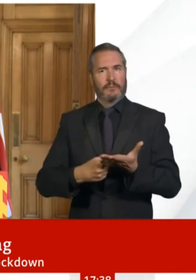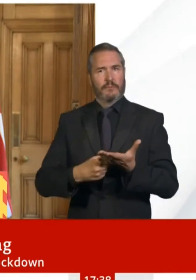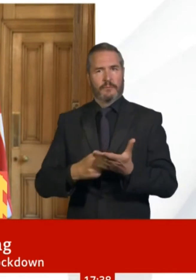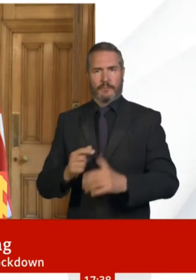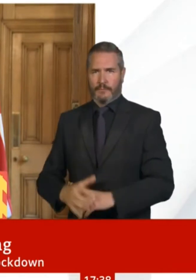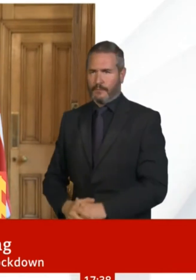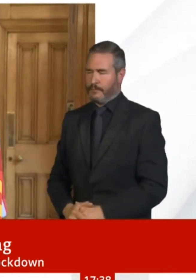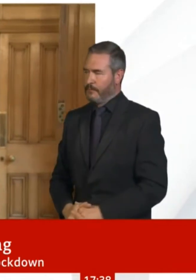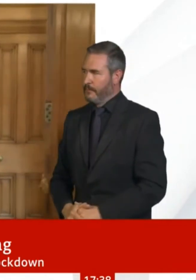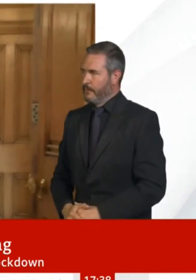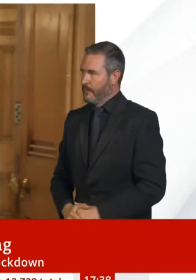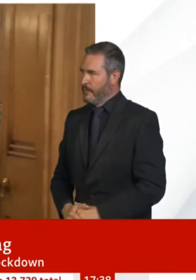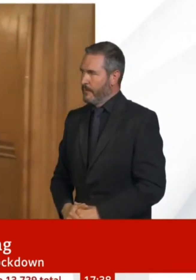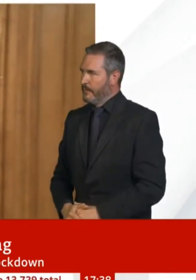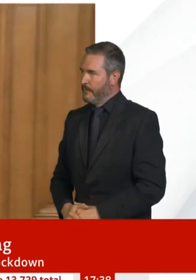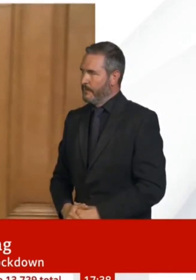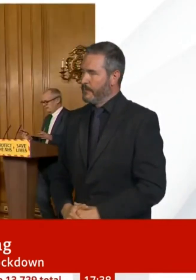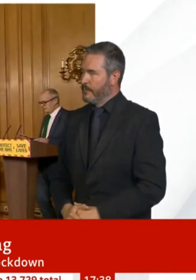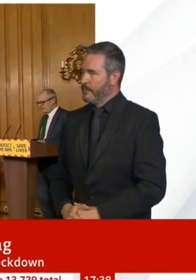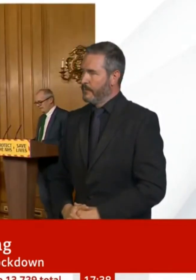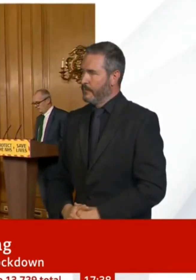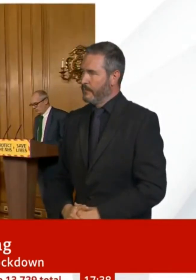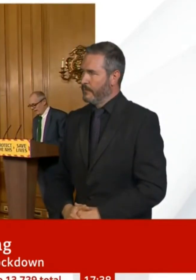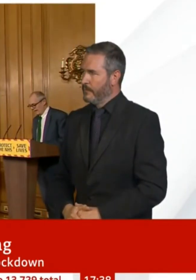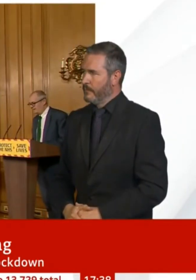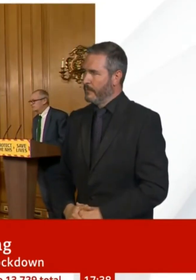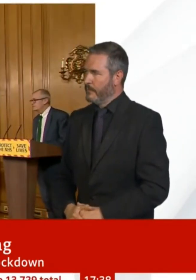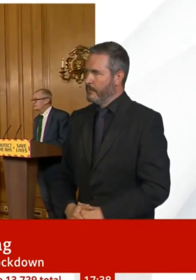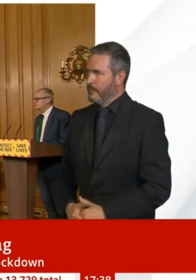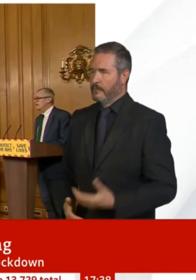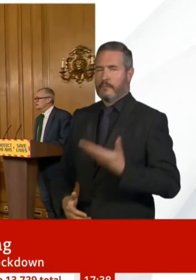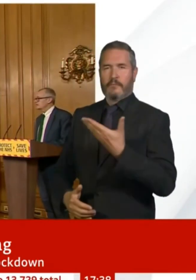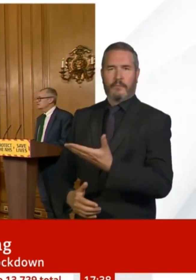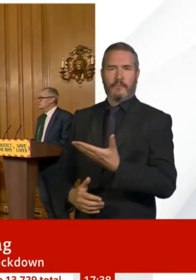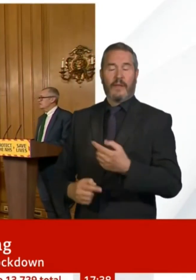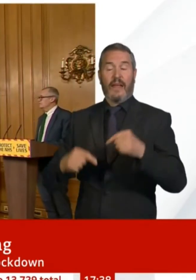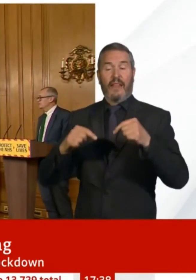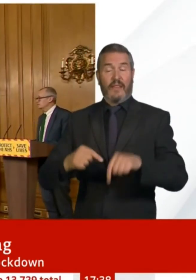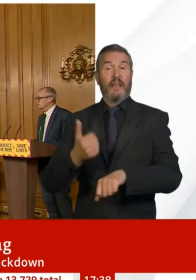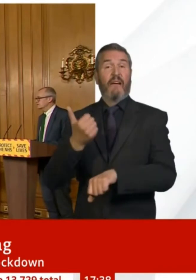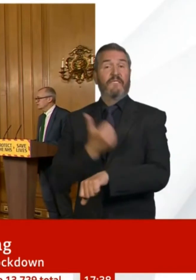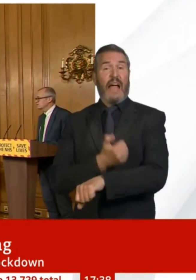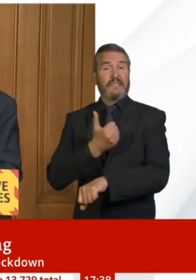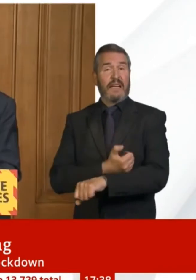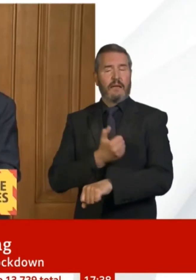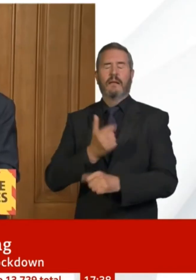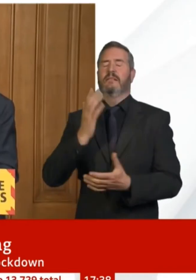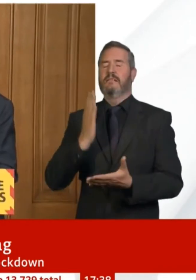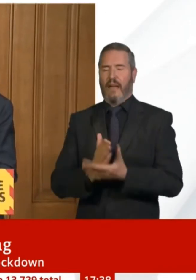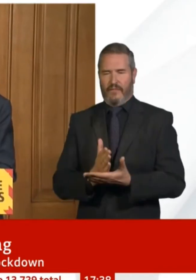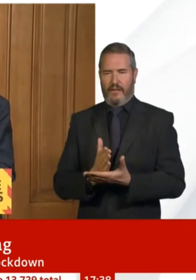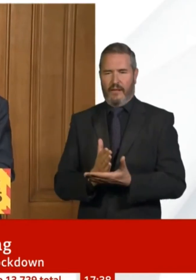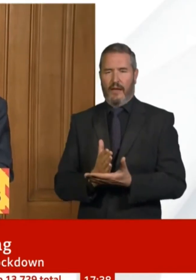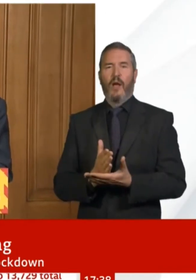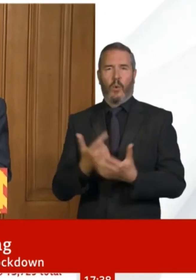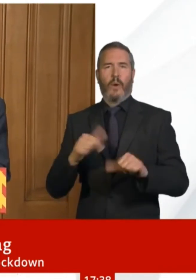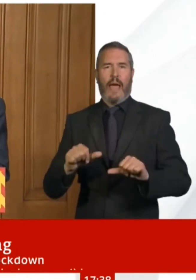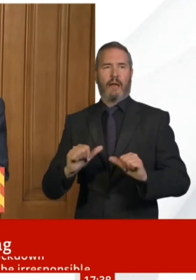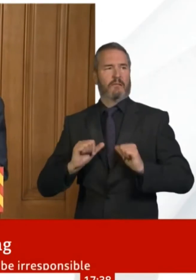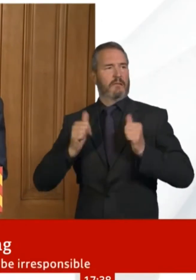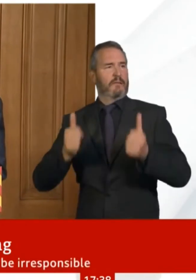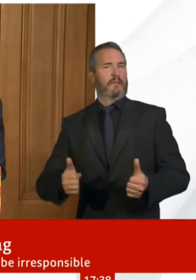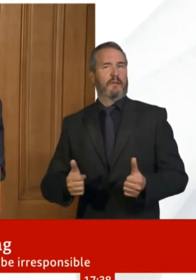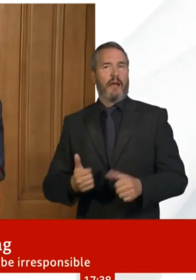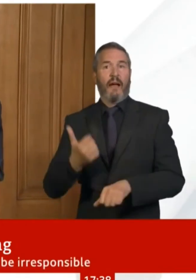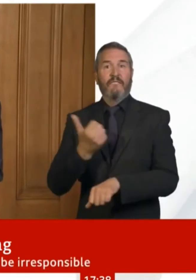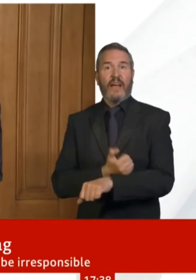to? So I completely agree that the way out of this is vaccines and therapeutics. Those are going to be critically important. There are